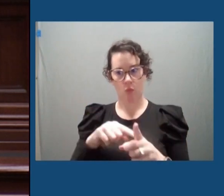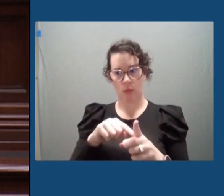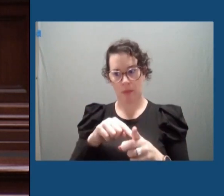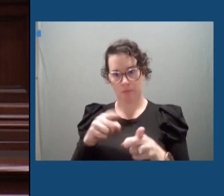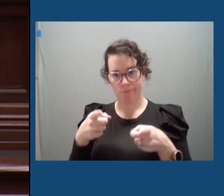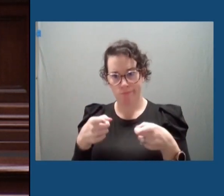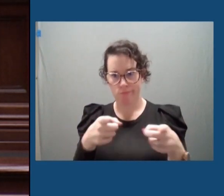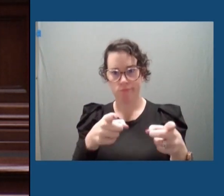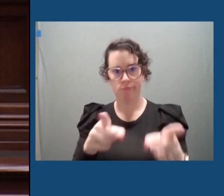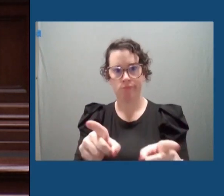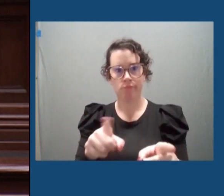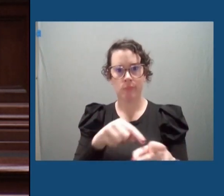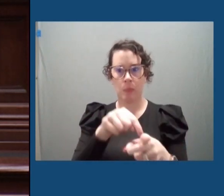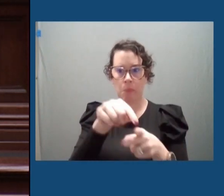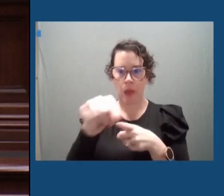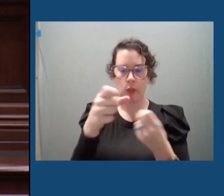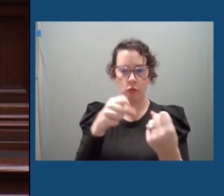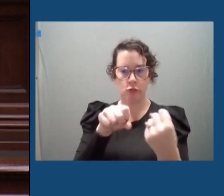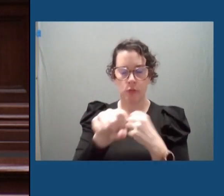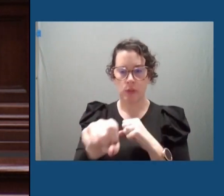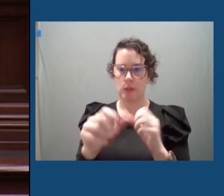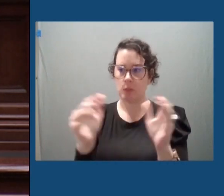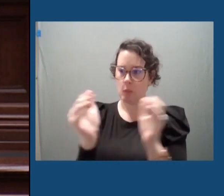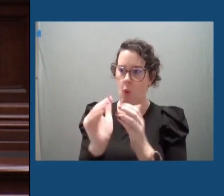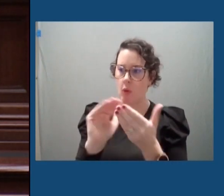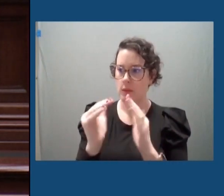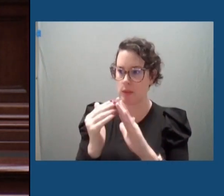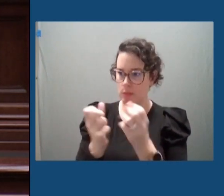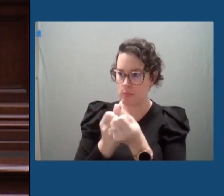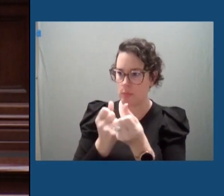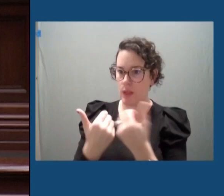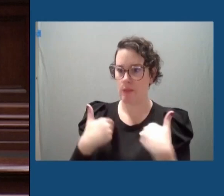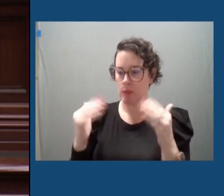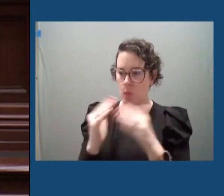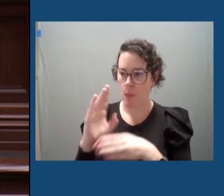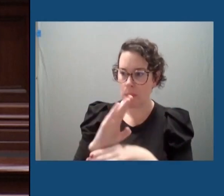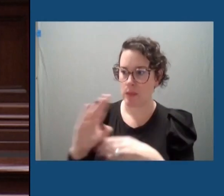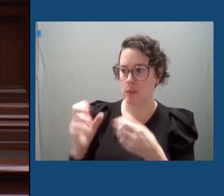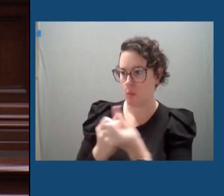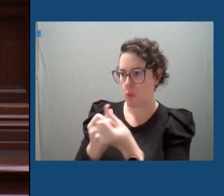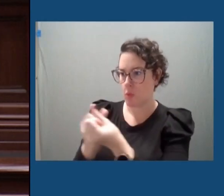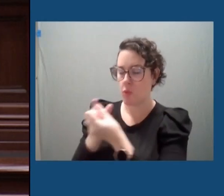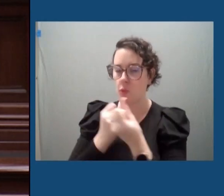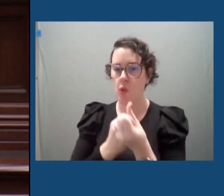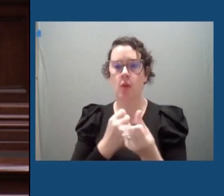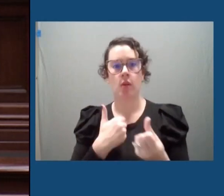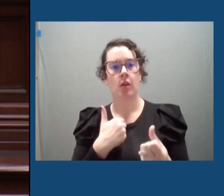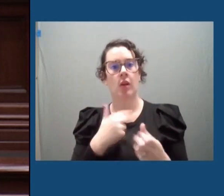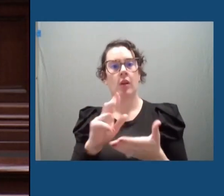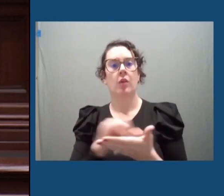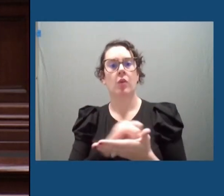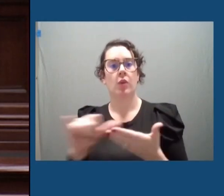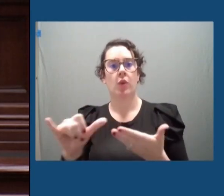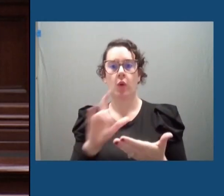You know what I mean? New York is a living, breathing body With all of its flaws and imperfections,